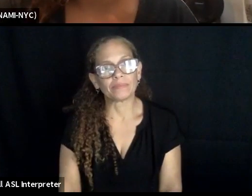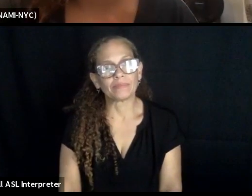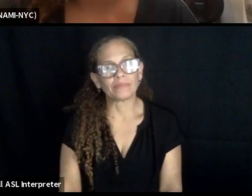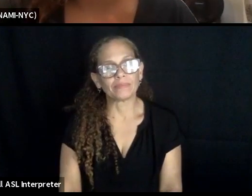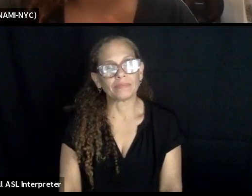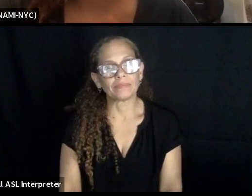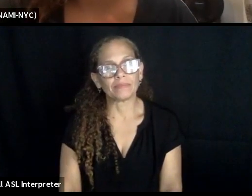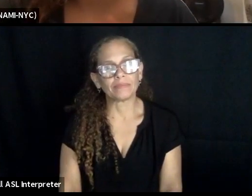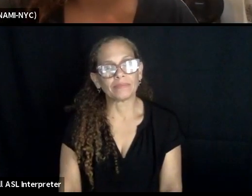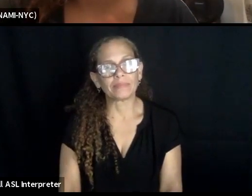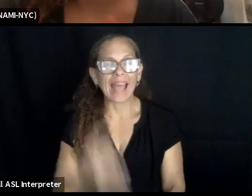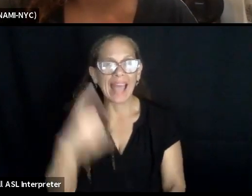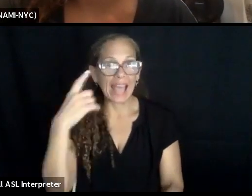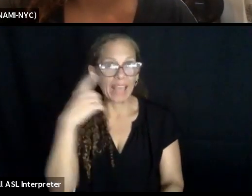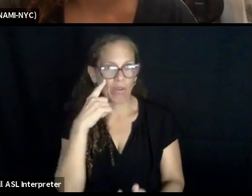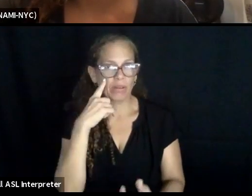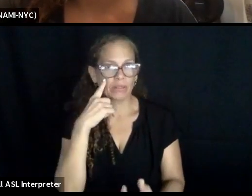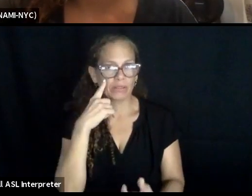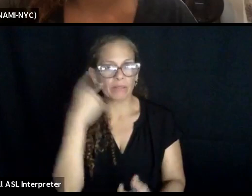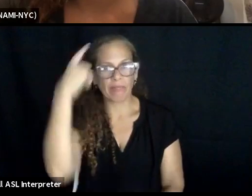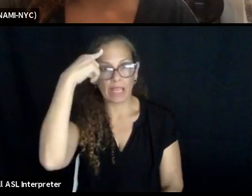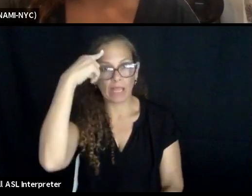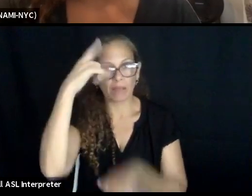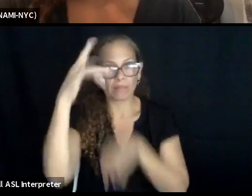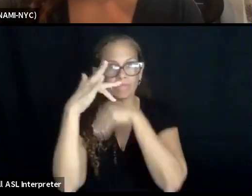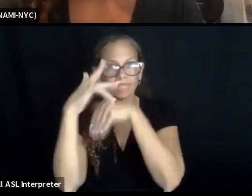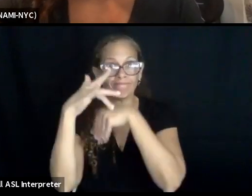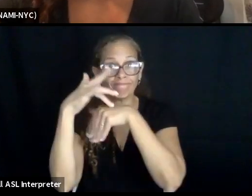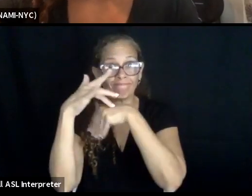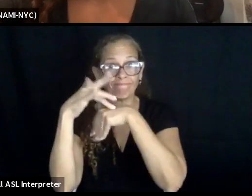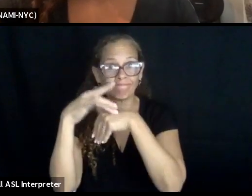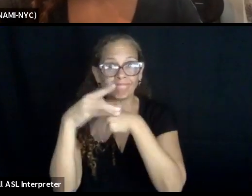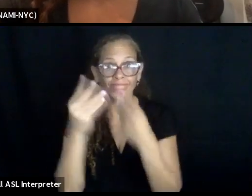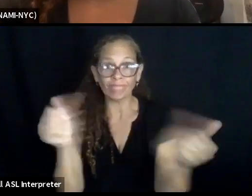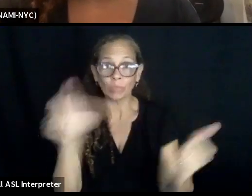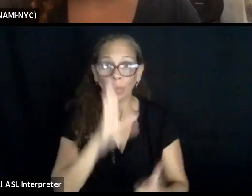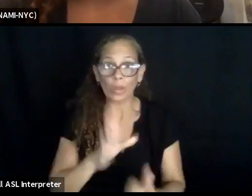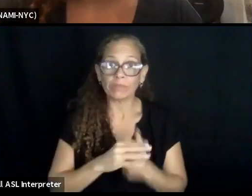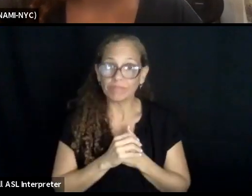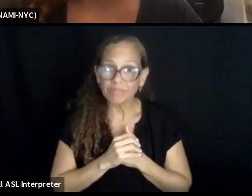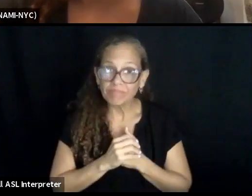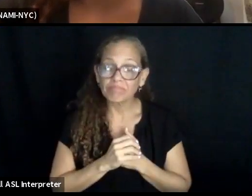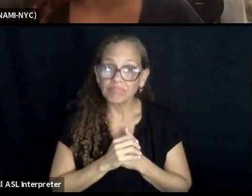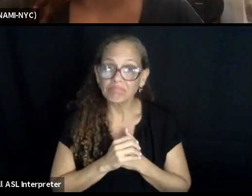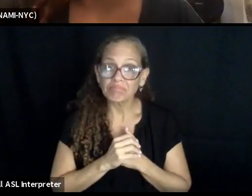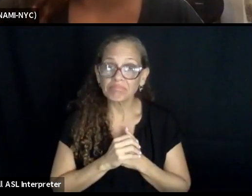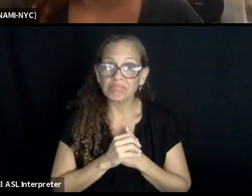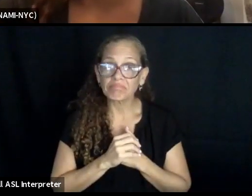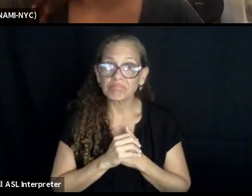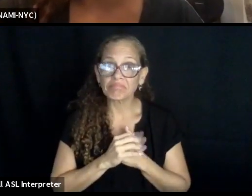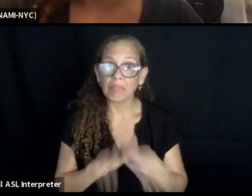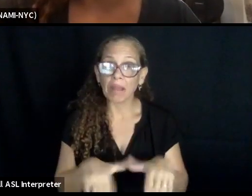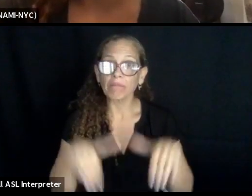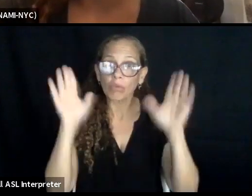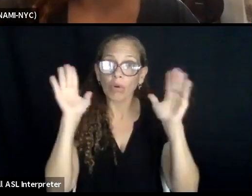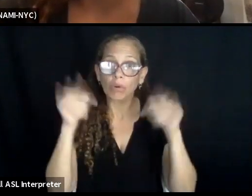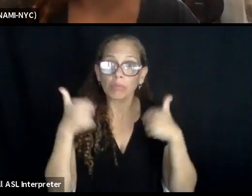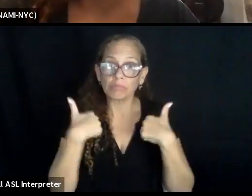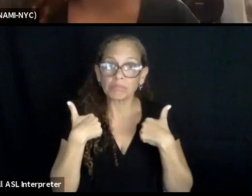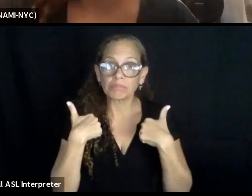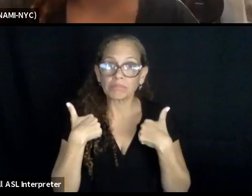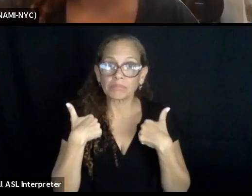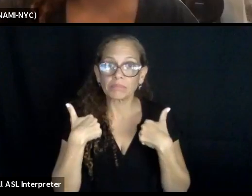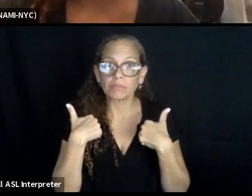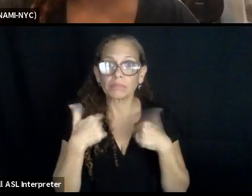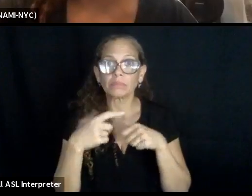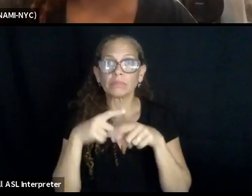mind was what resolved things too. Meaning that I had grown up like